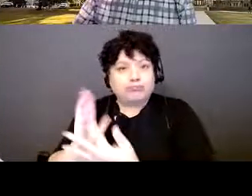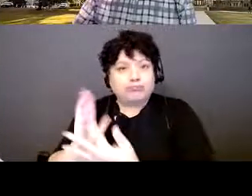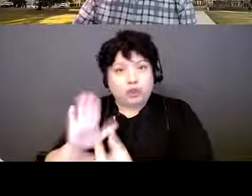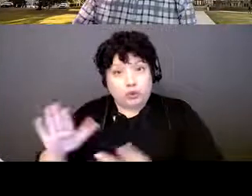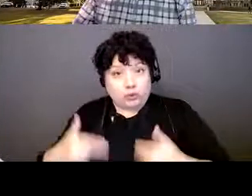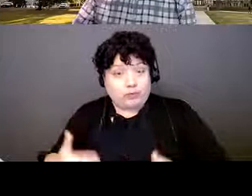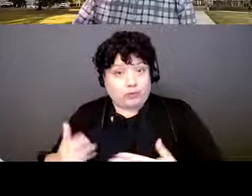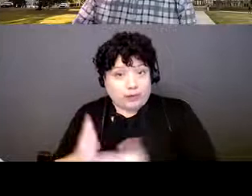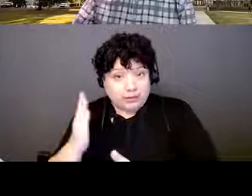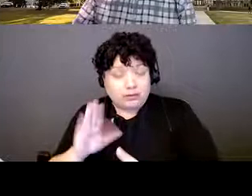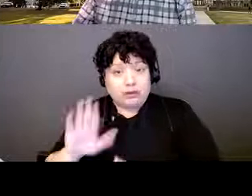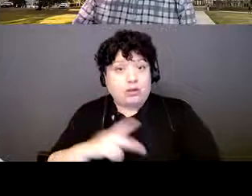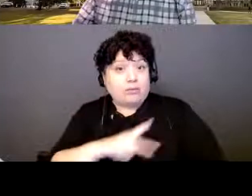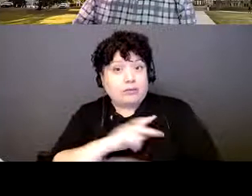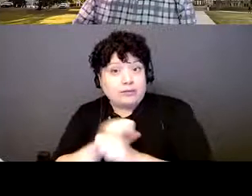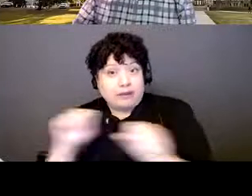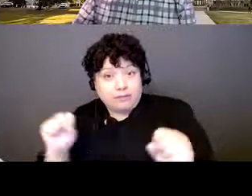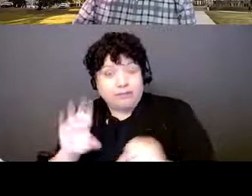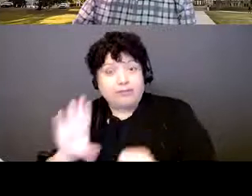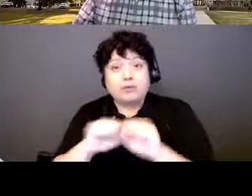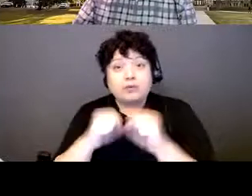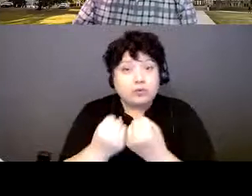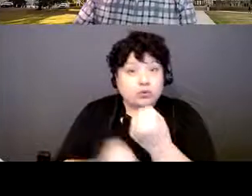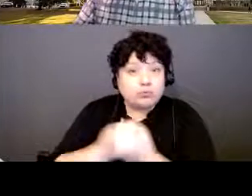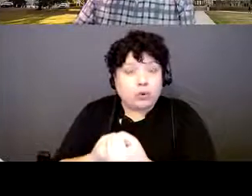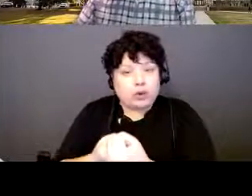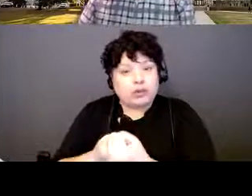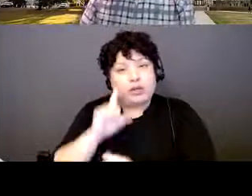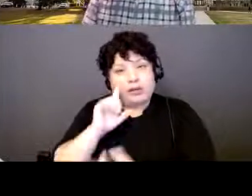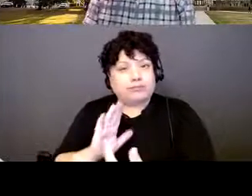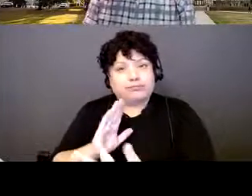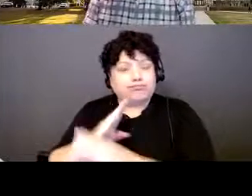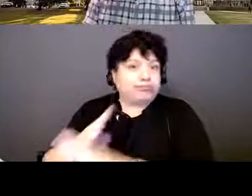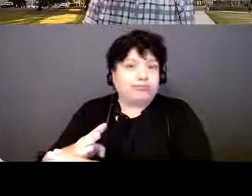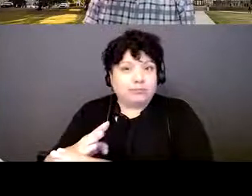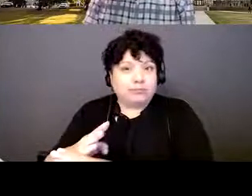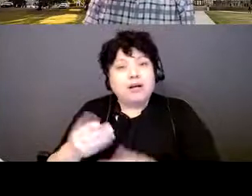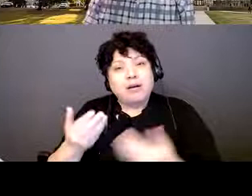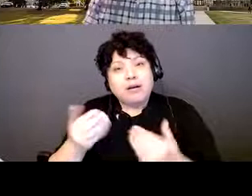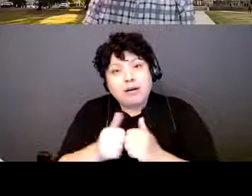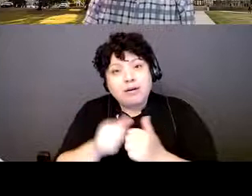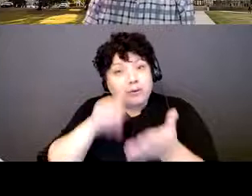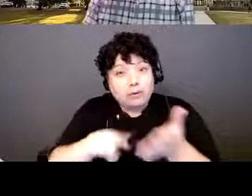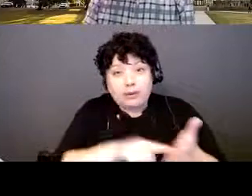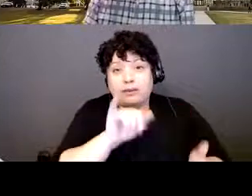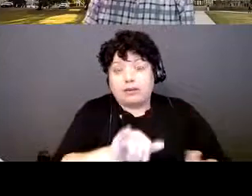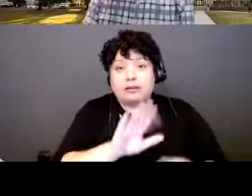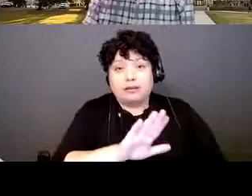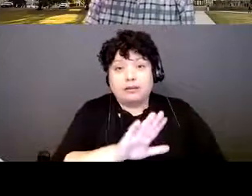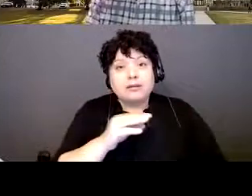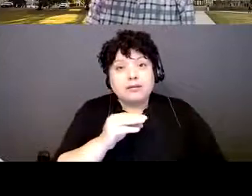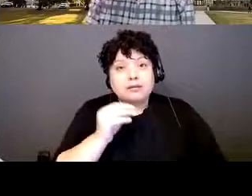personal safety, and social supports. So we need to examine domestic homicides of older women to explore